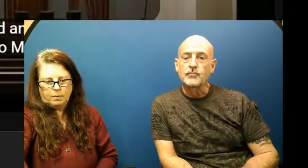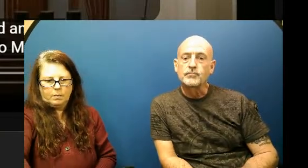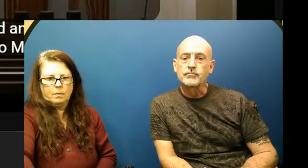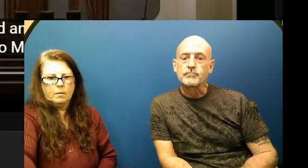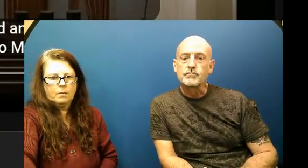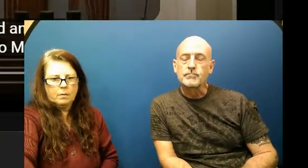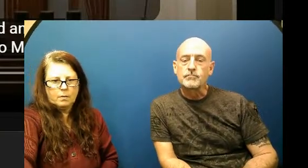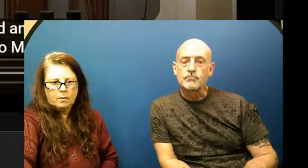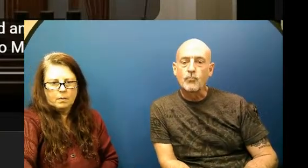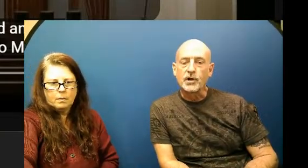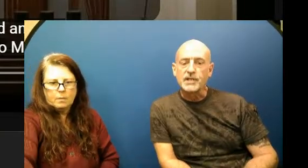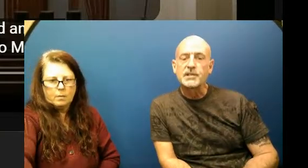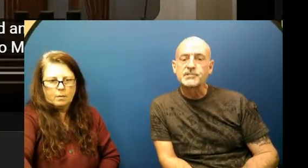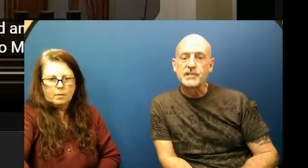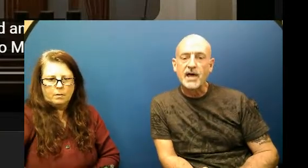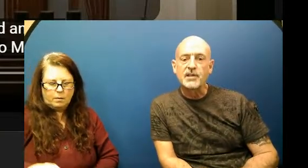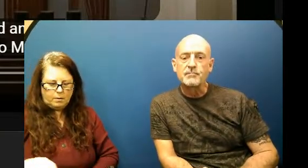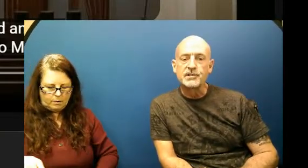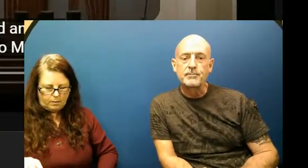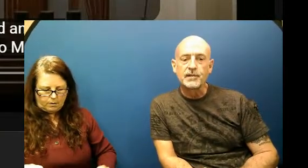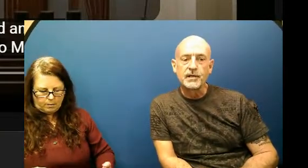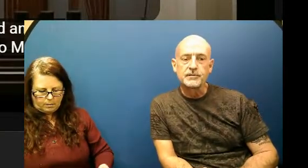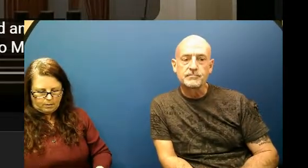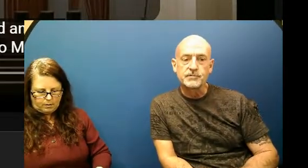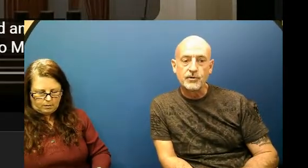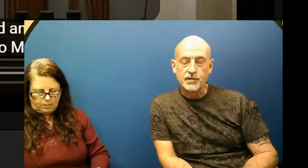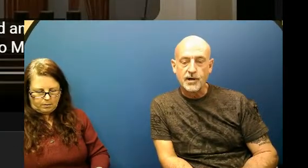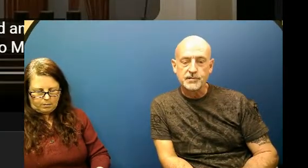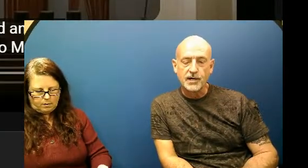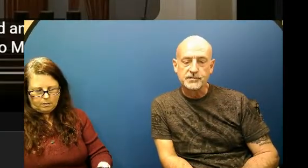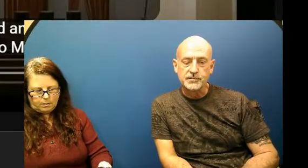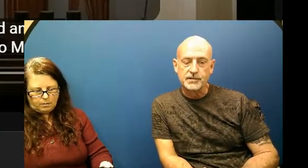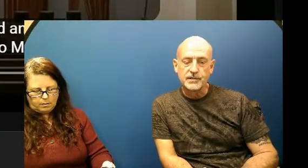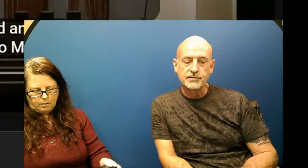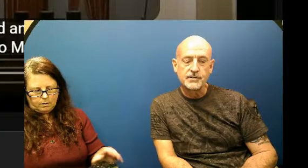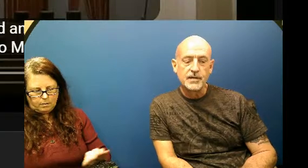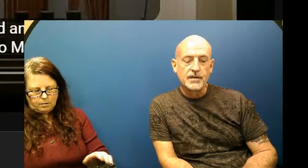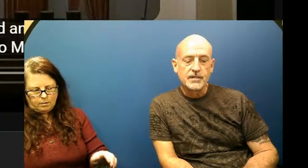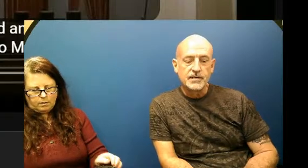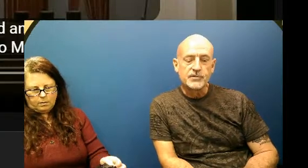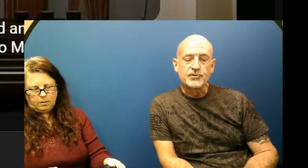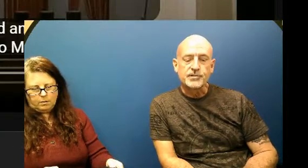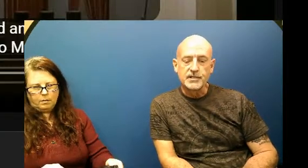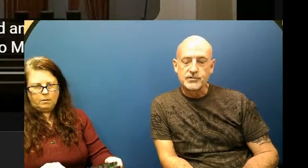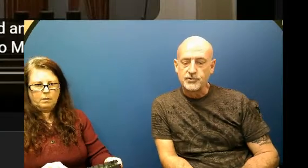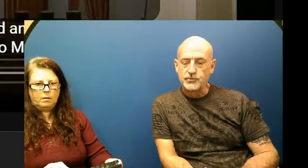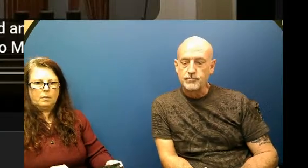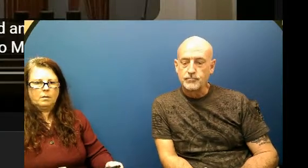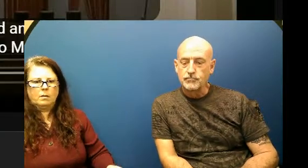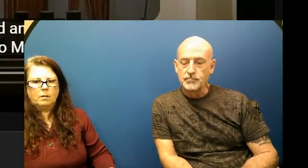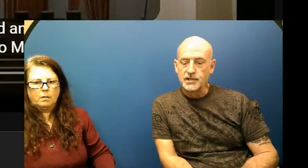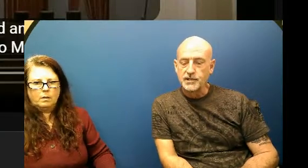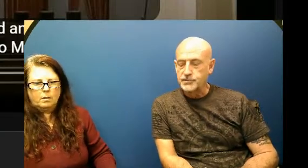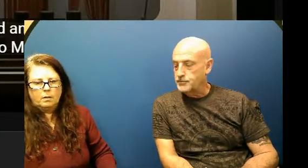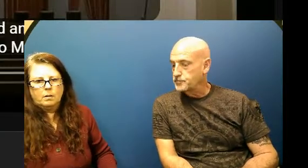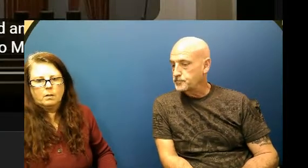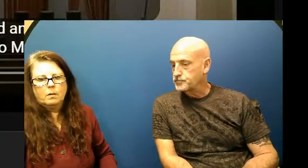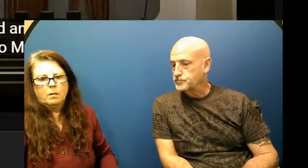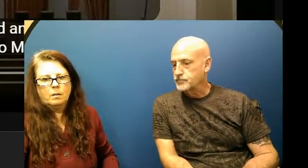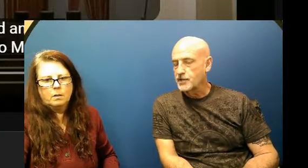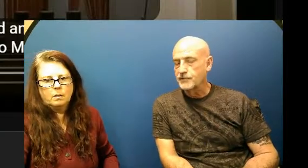So what is and how they manipulate it in certain contexts is interesting to get